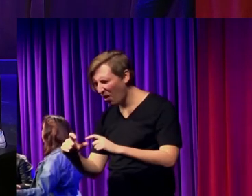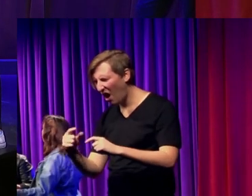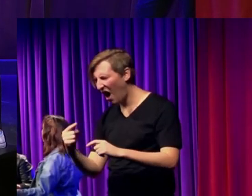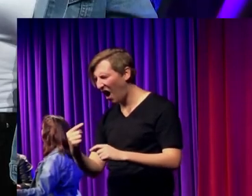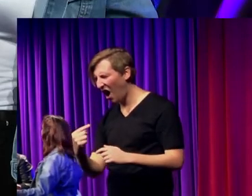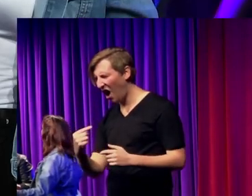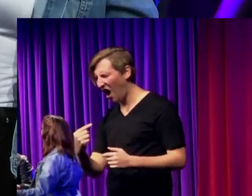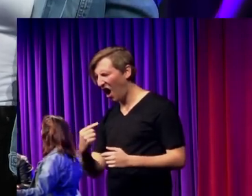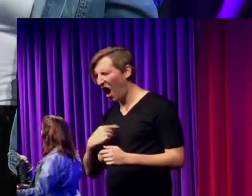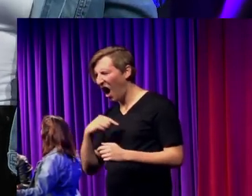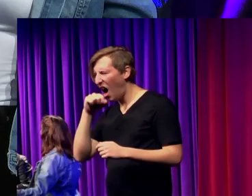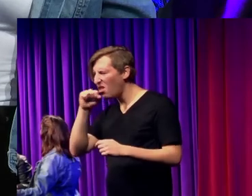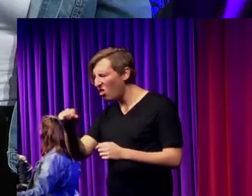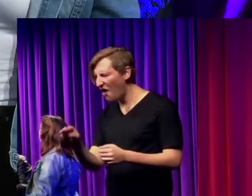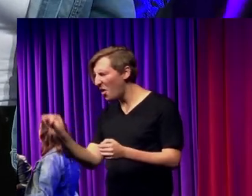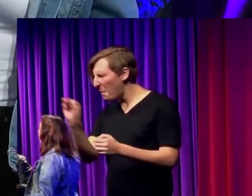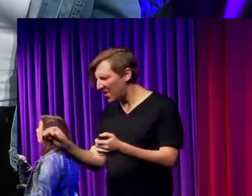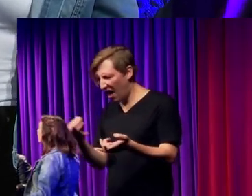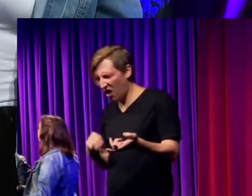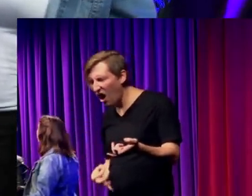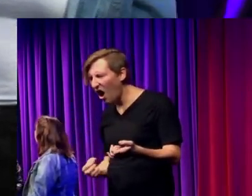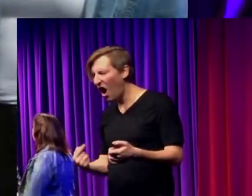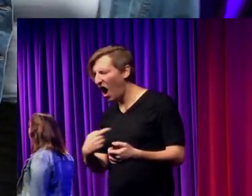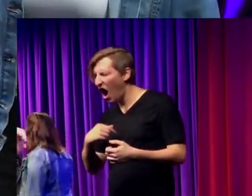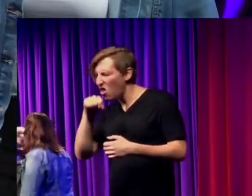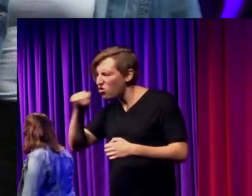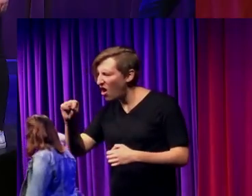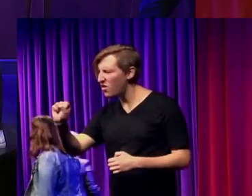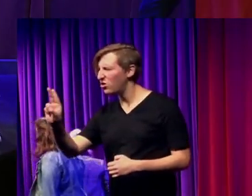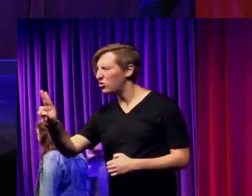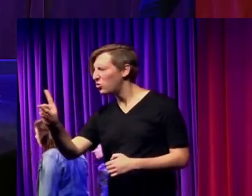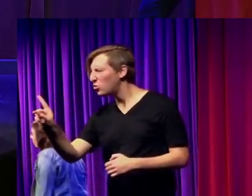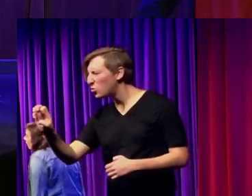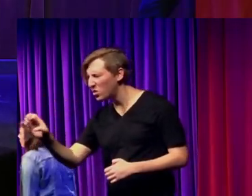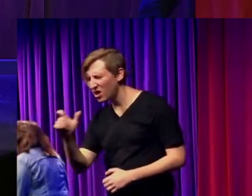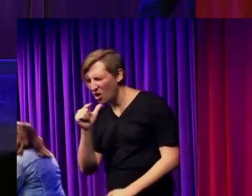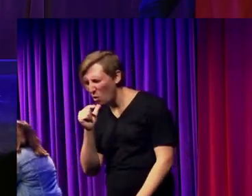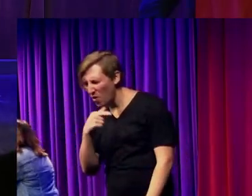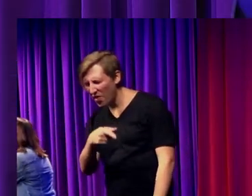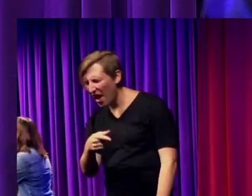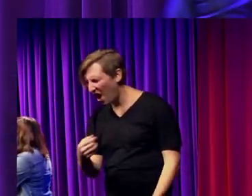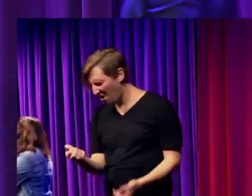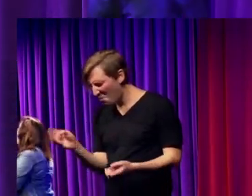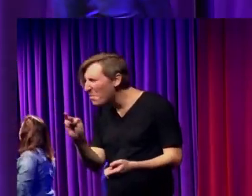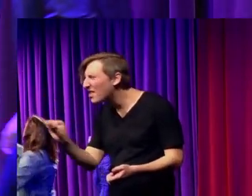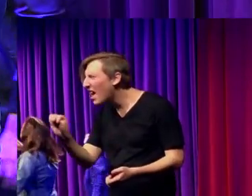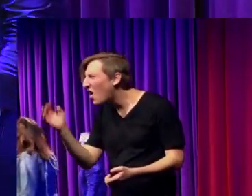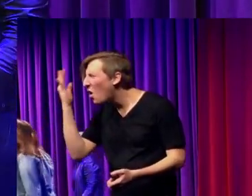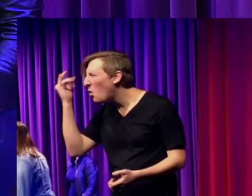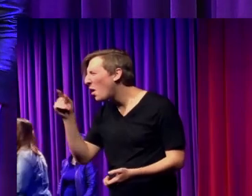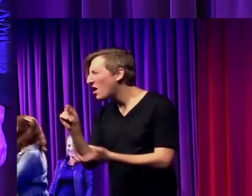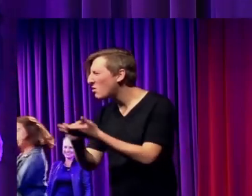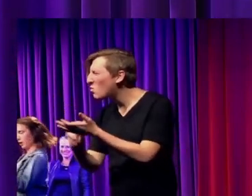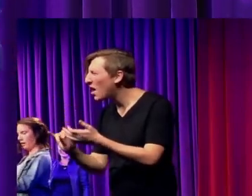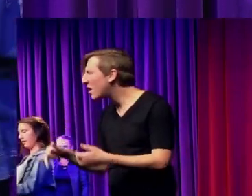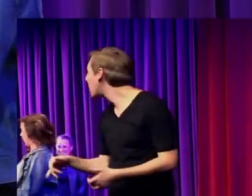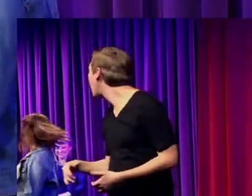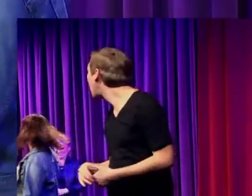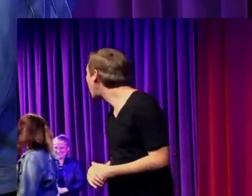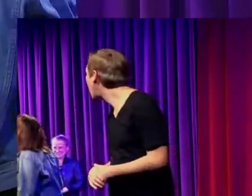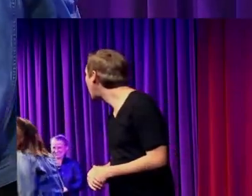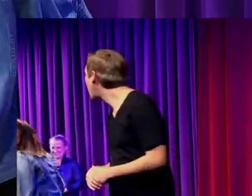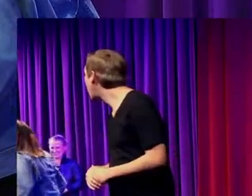I was just speaking my truth. Okay. I was just speaking my fucking truth. So why did you want to be employed here? Hey, you get back here! No, I'm